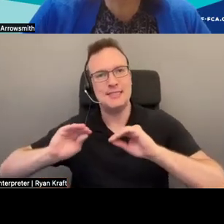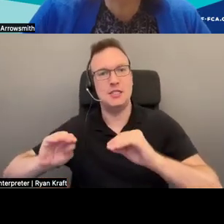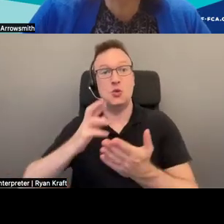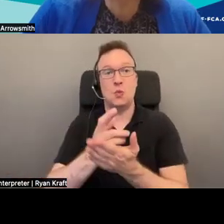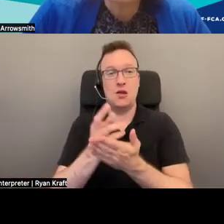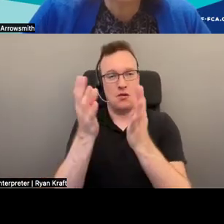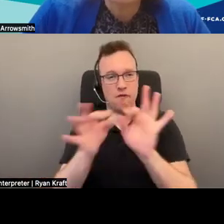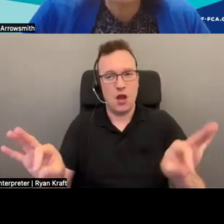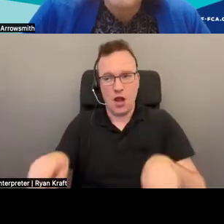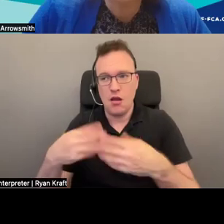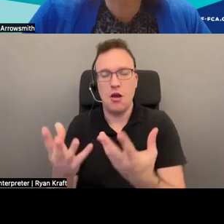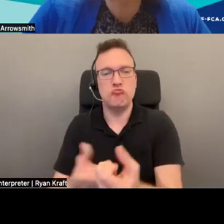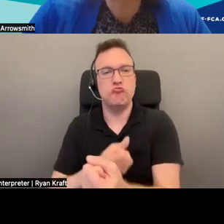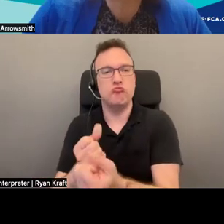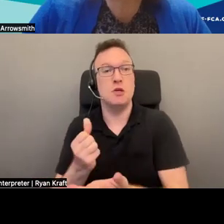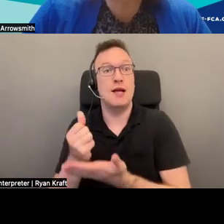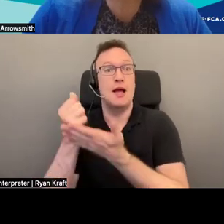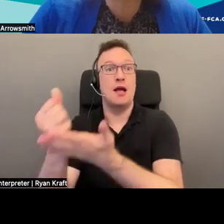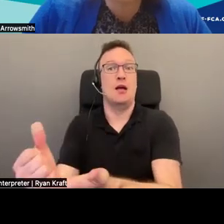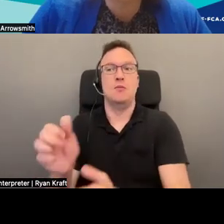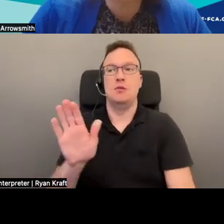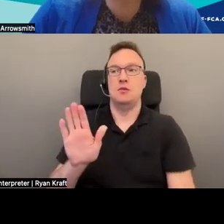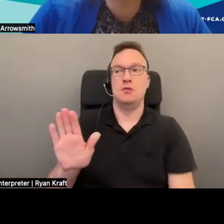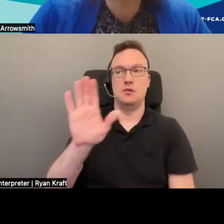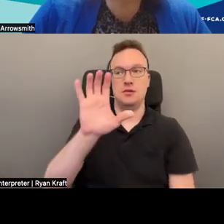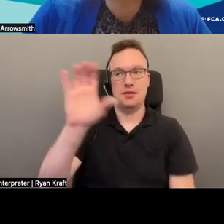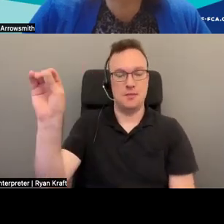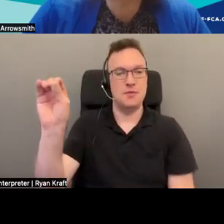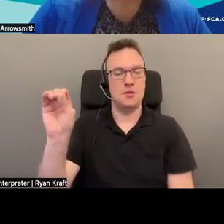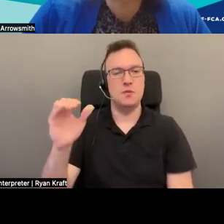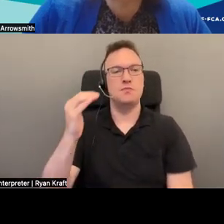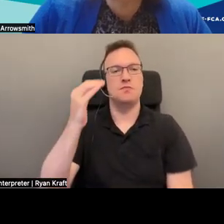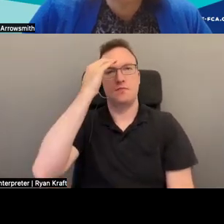would really help them and their organizations